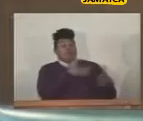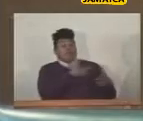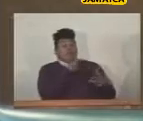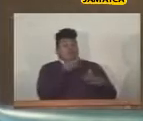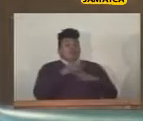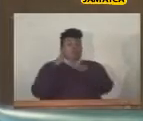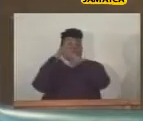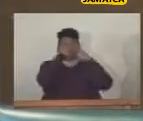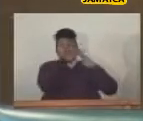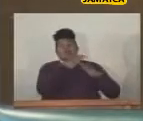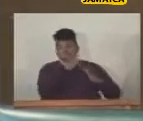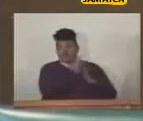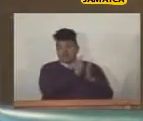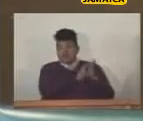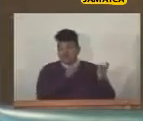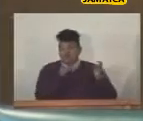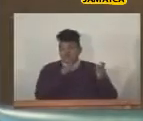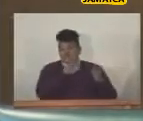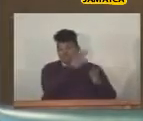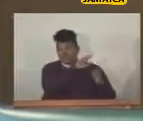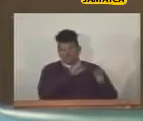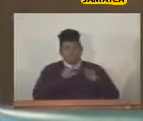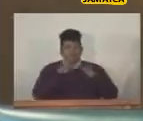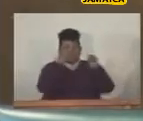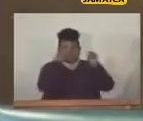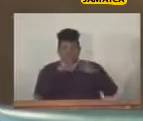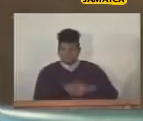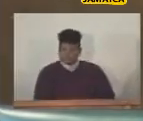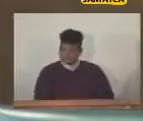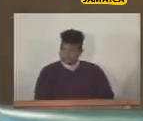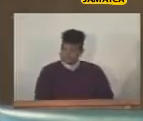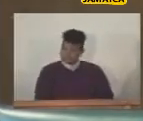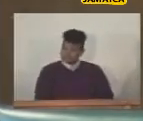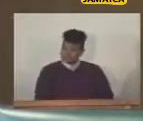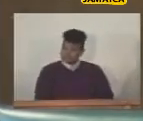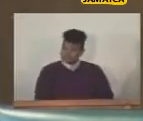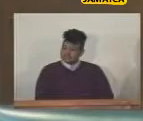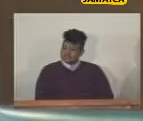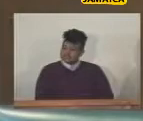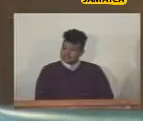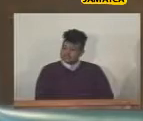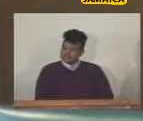the laws governing their movements. Mr. President, that was 1966.